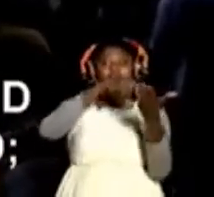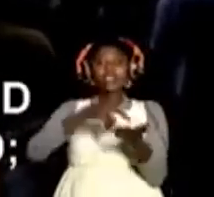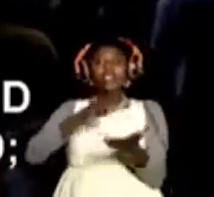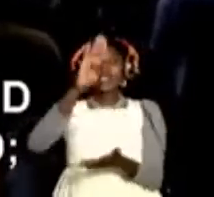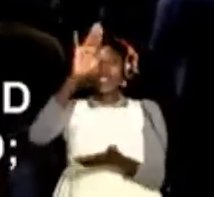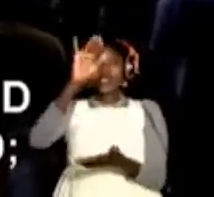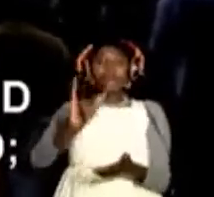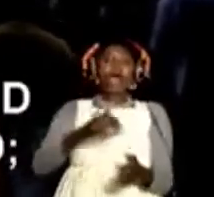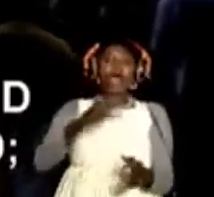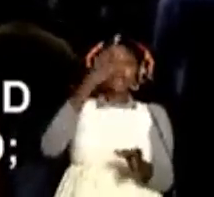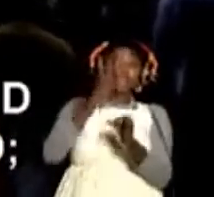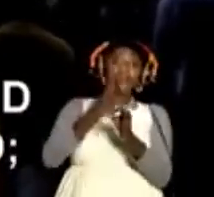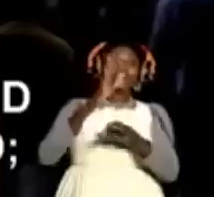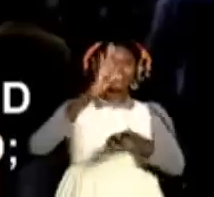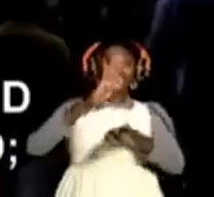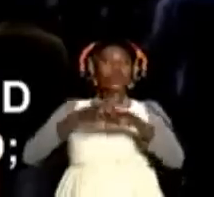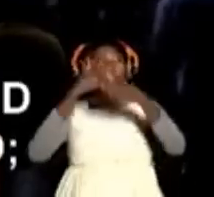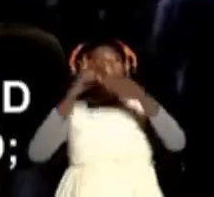Jesus. Thank you, Lord